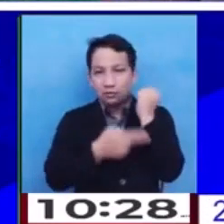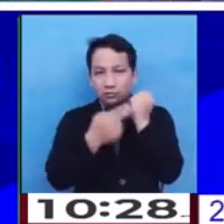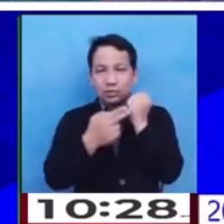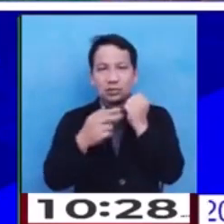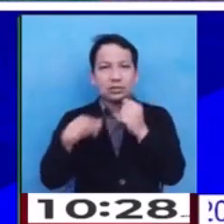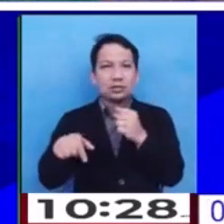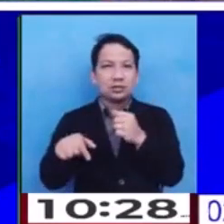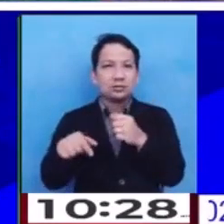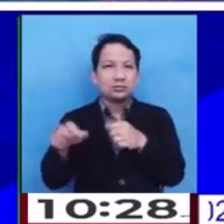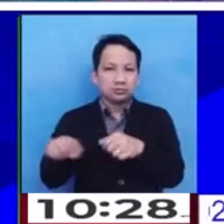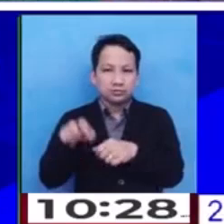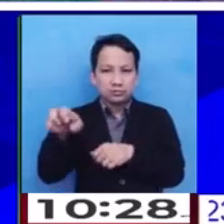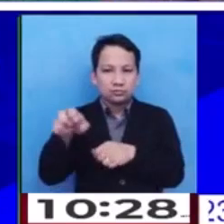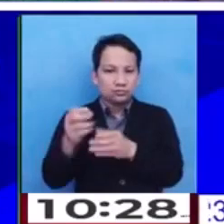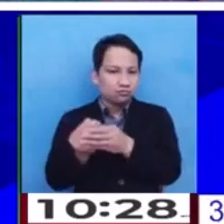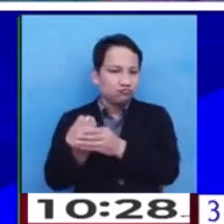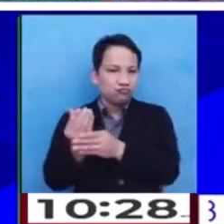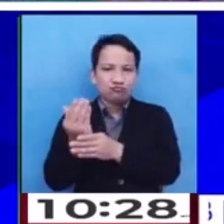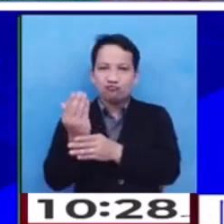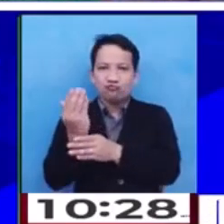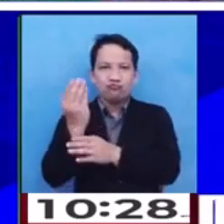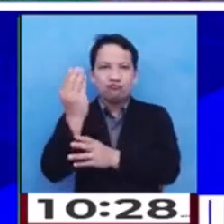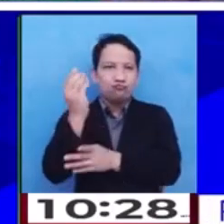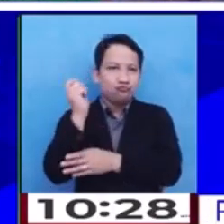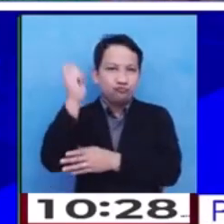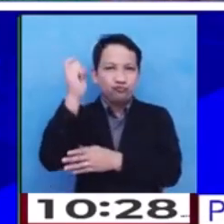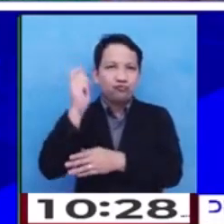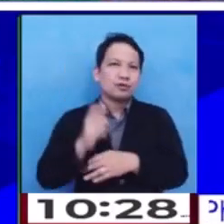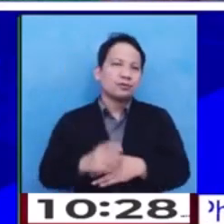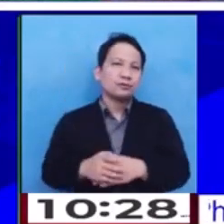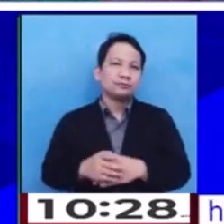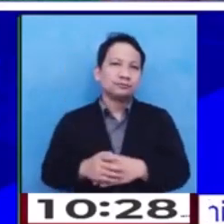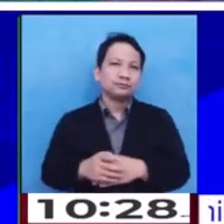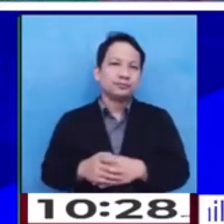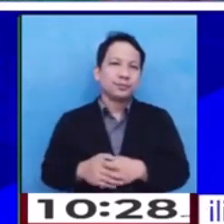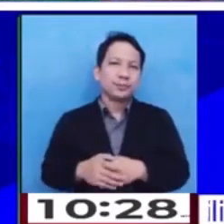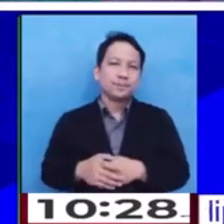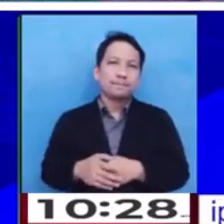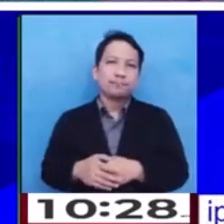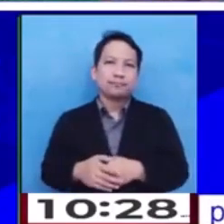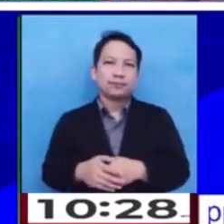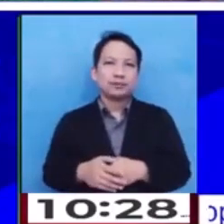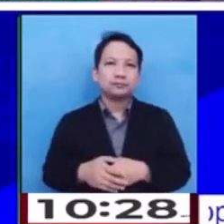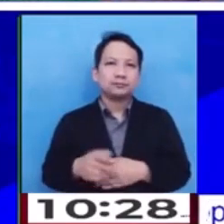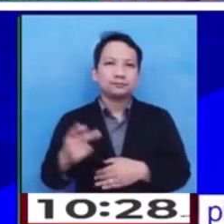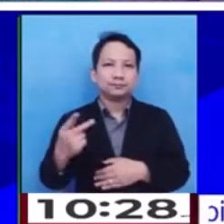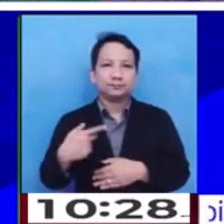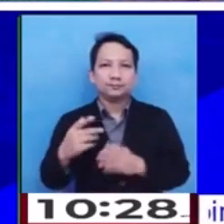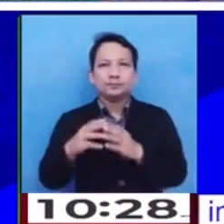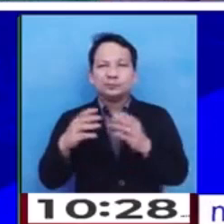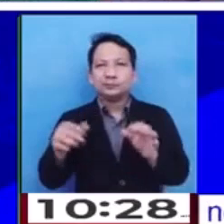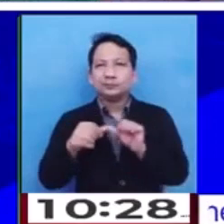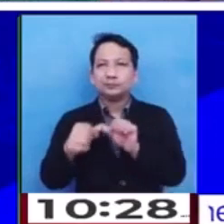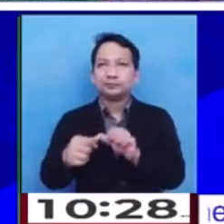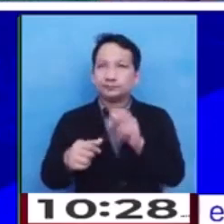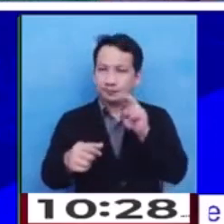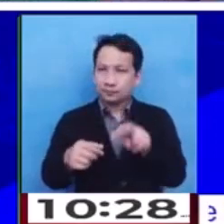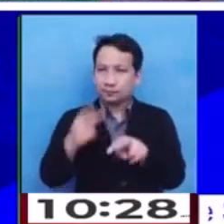tourism growing quite robustly, you know. And so there's still much there. And